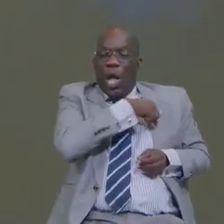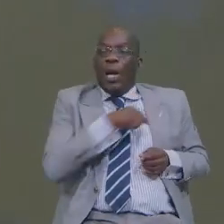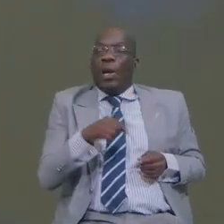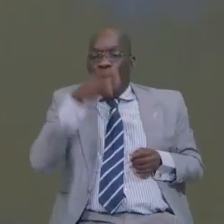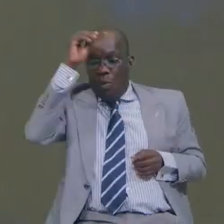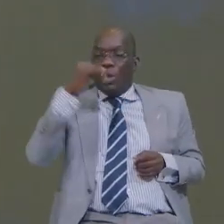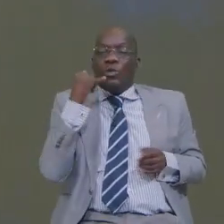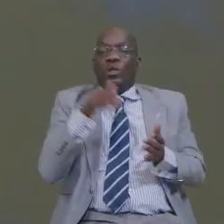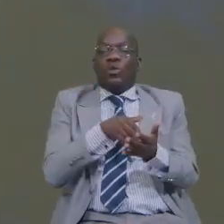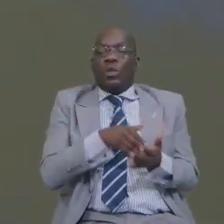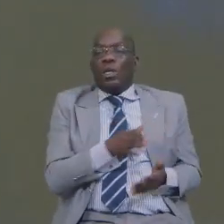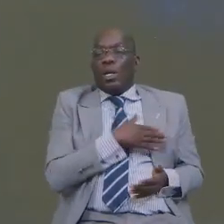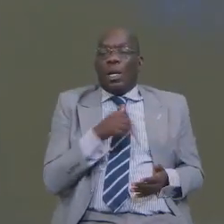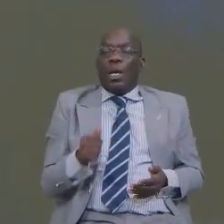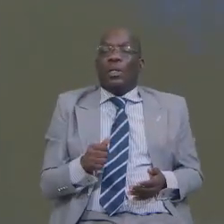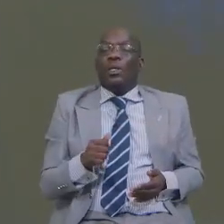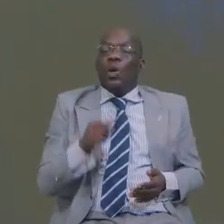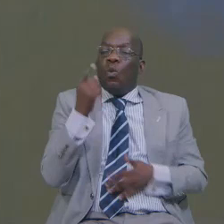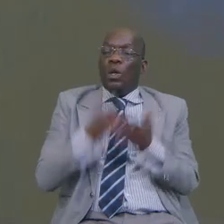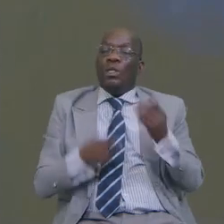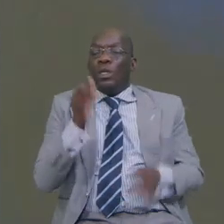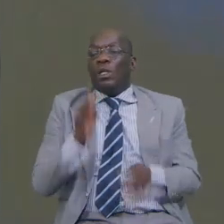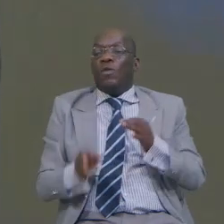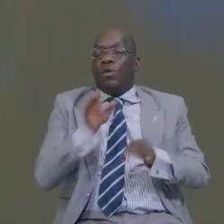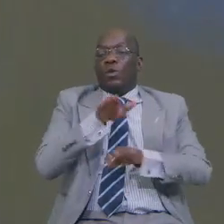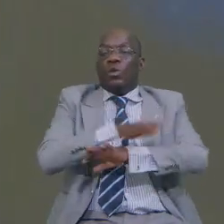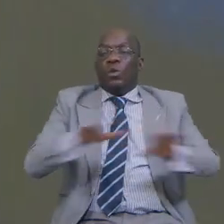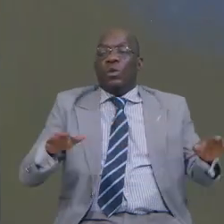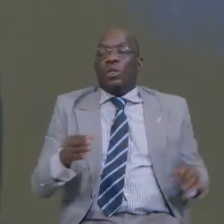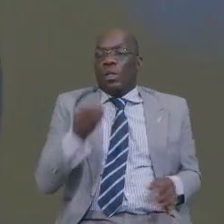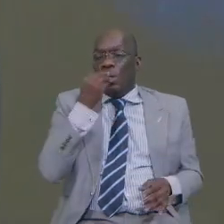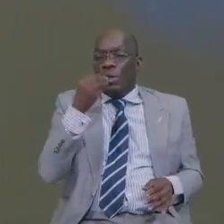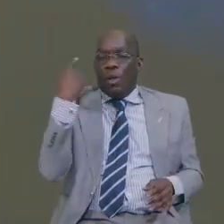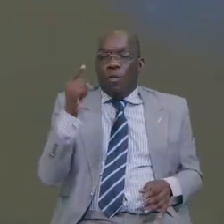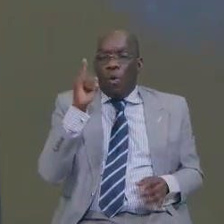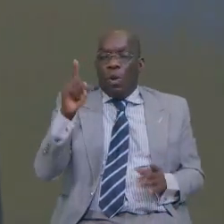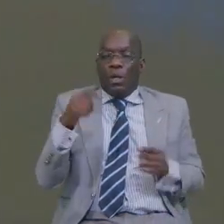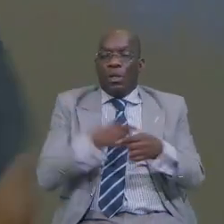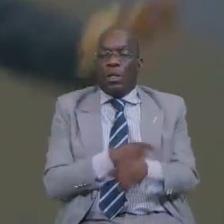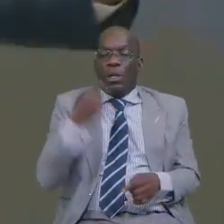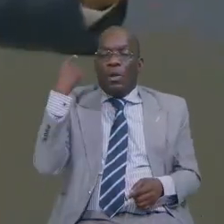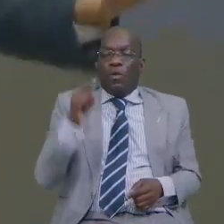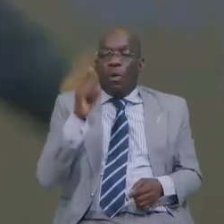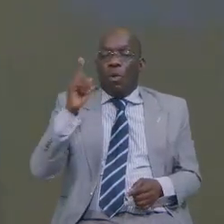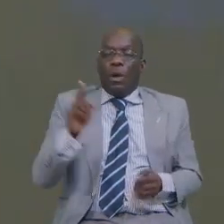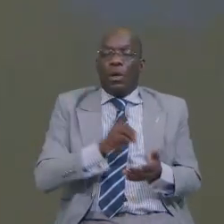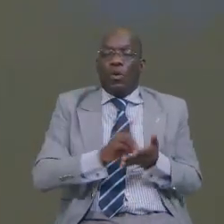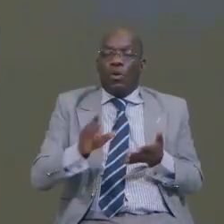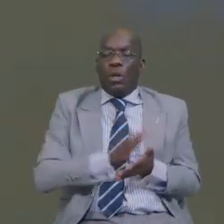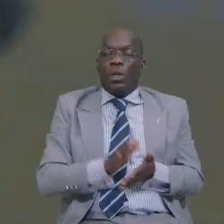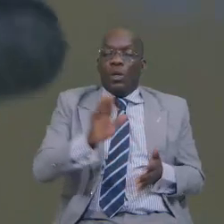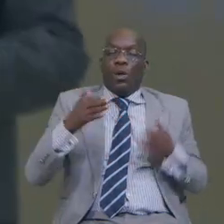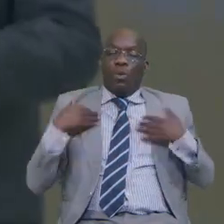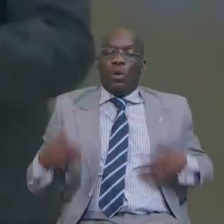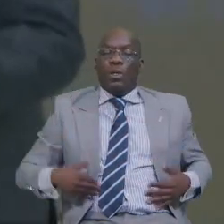you didn't eat for one whole day, for one whole week, for one whole month? Your body too will be weak.